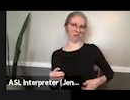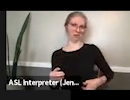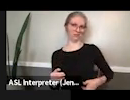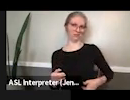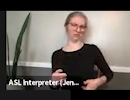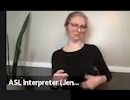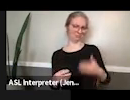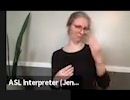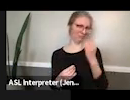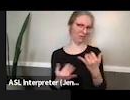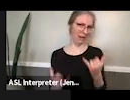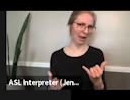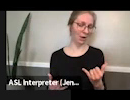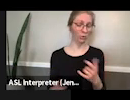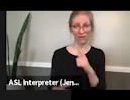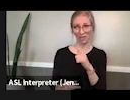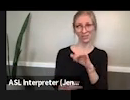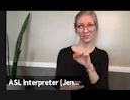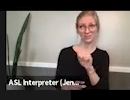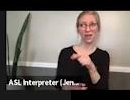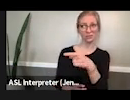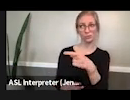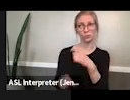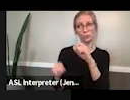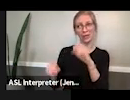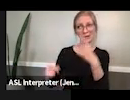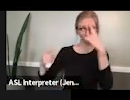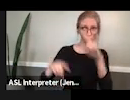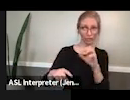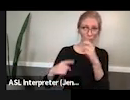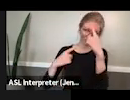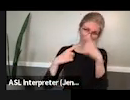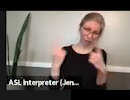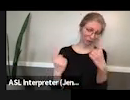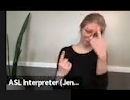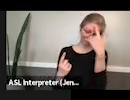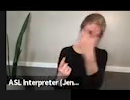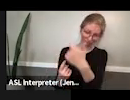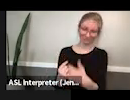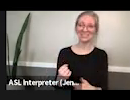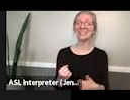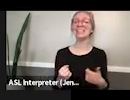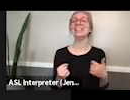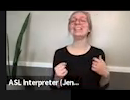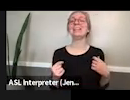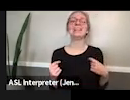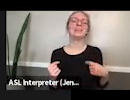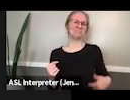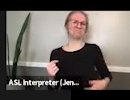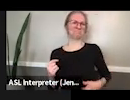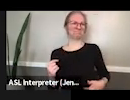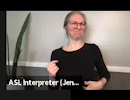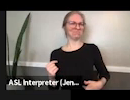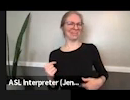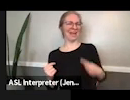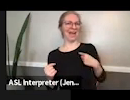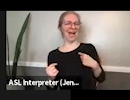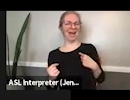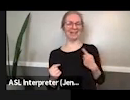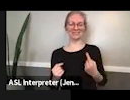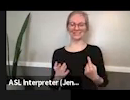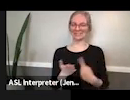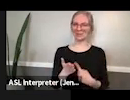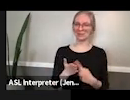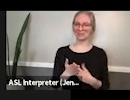And Lisa, you're welcome to agree with me or disagree with me. I just get so tickled